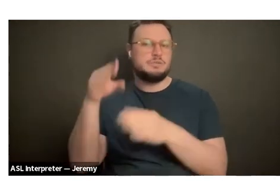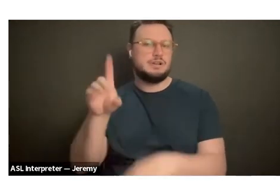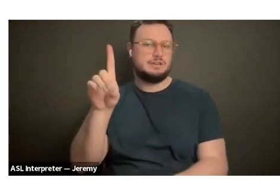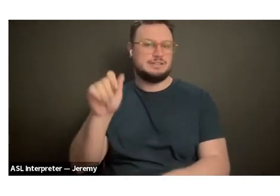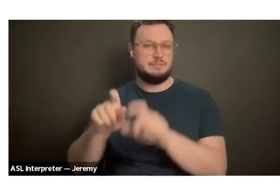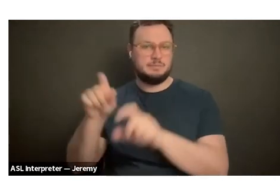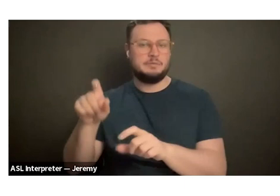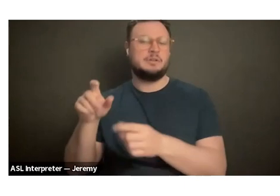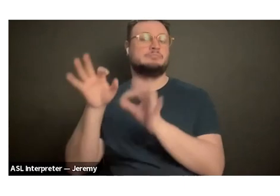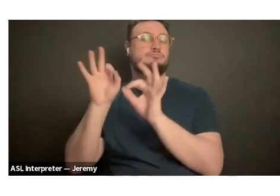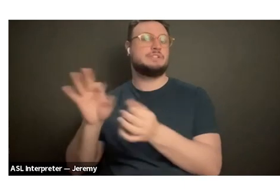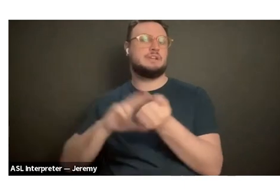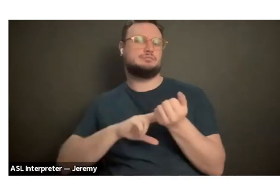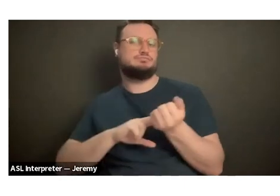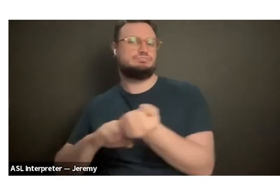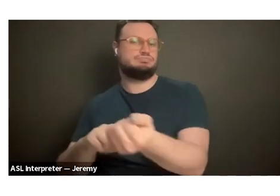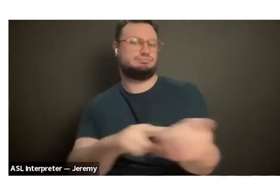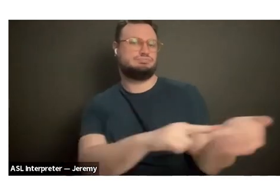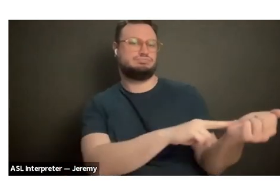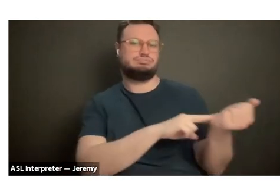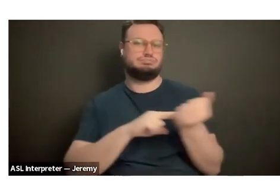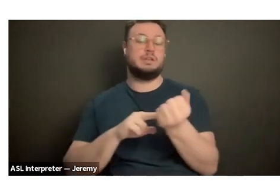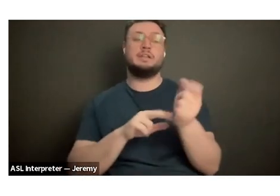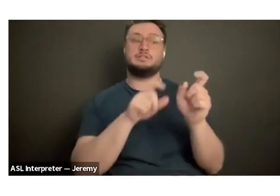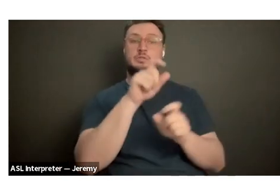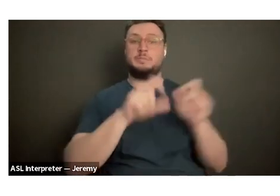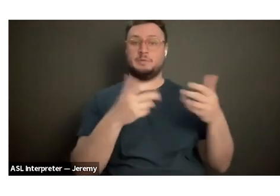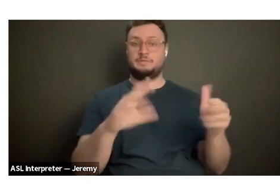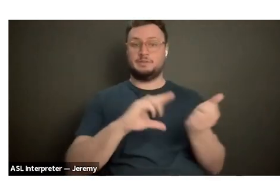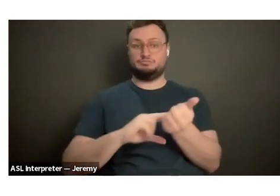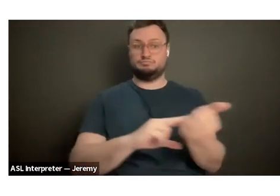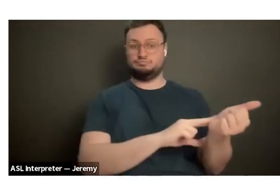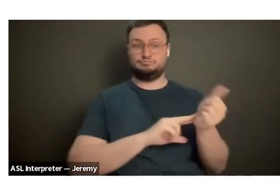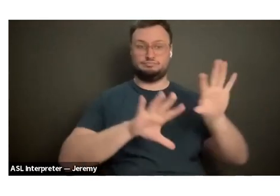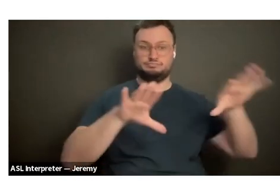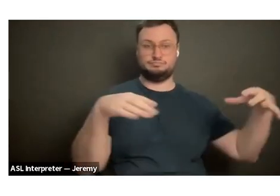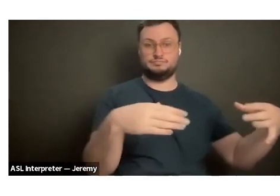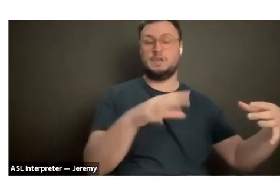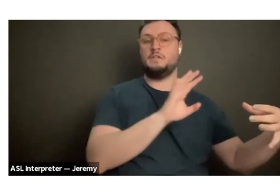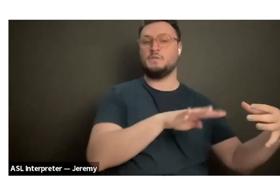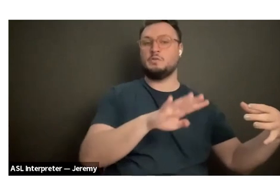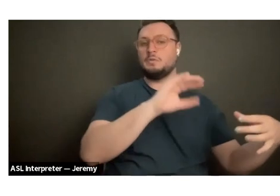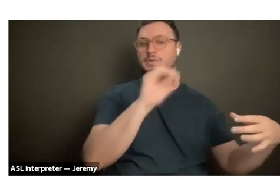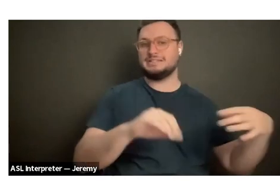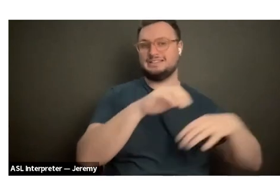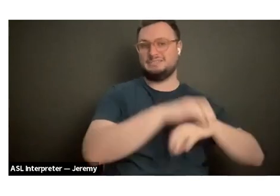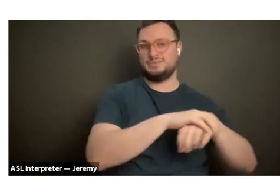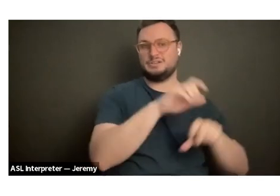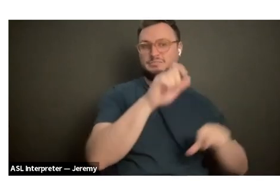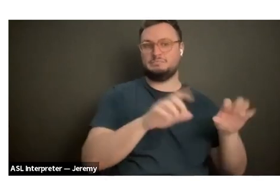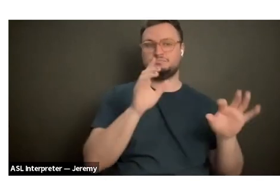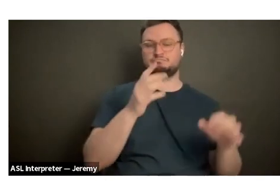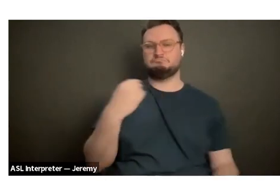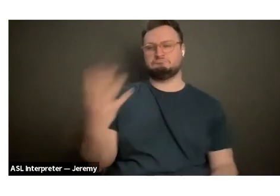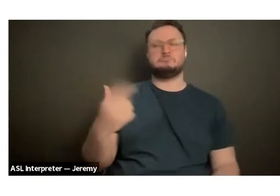article, 44% of rich who were sampled wouldn't consider having sex with someone who has a